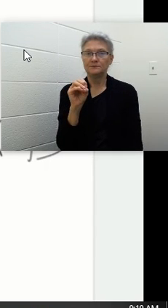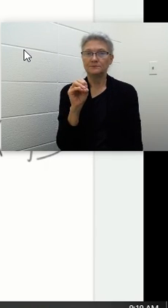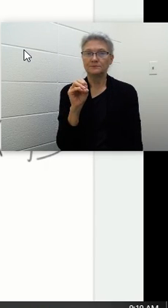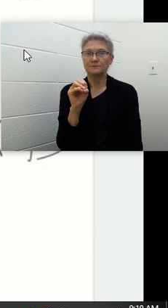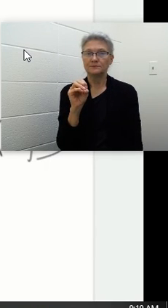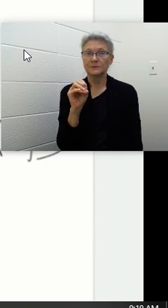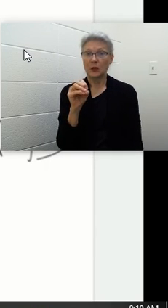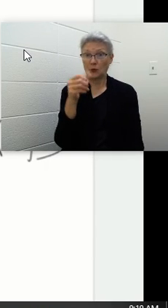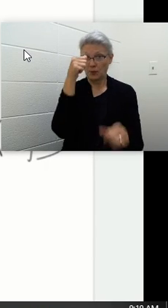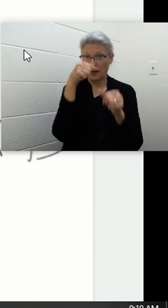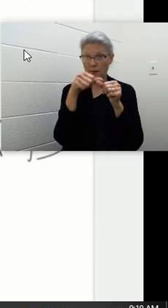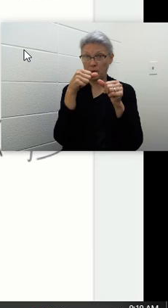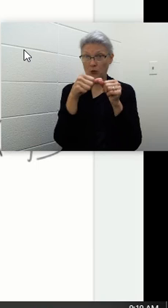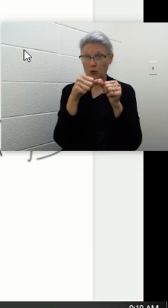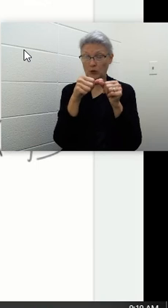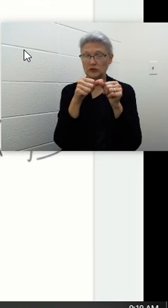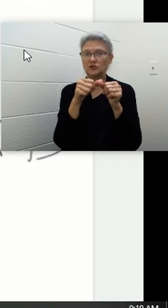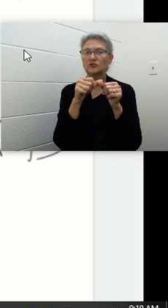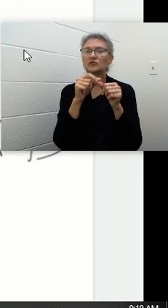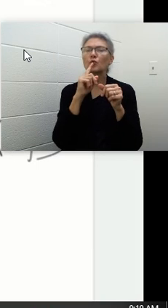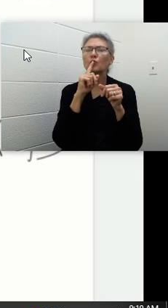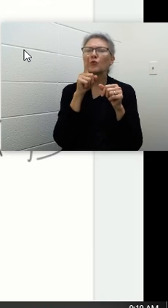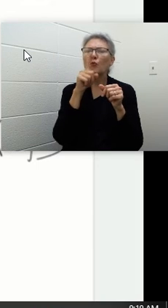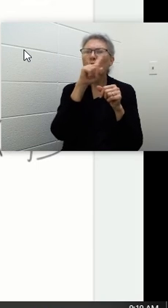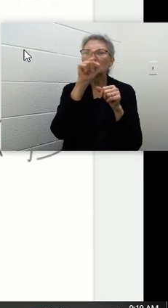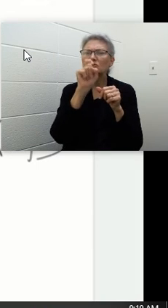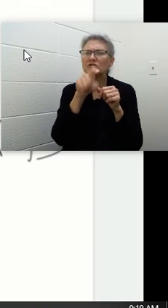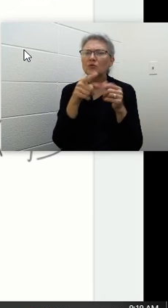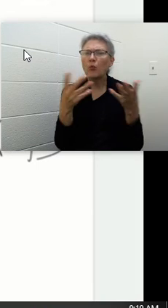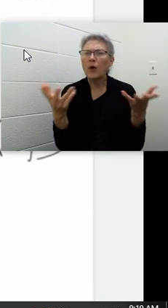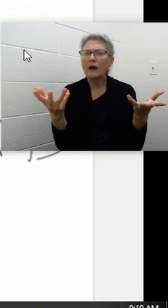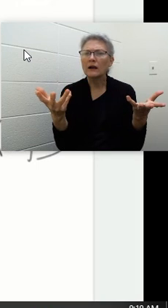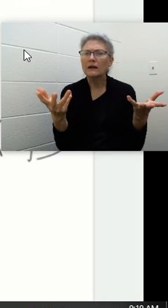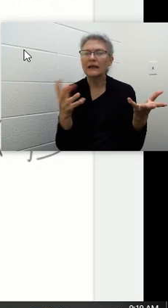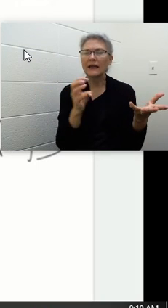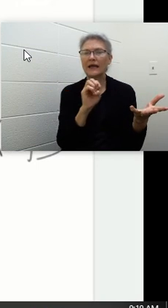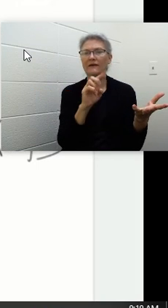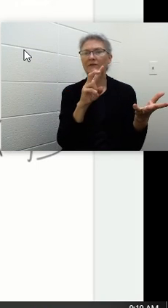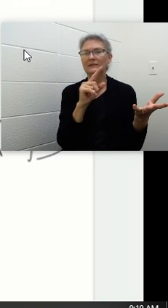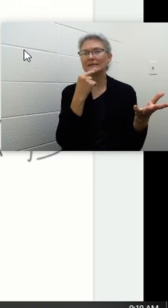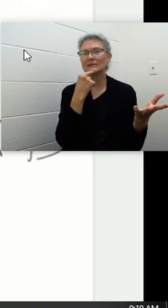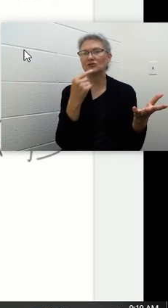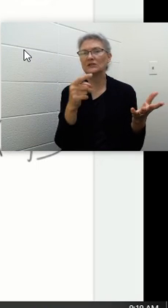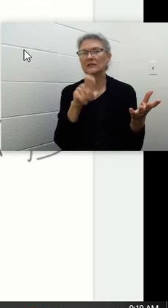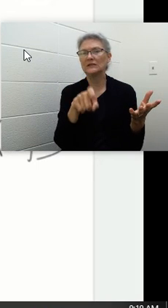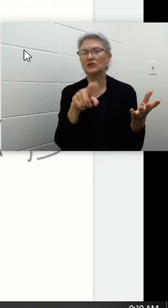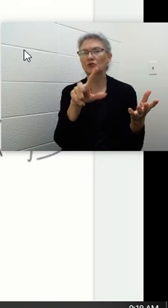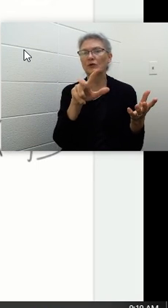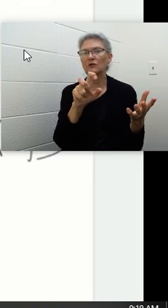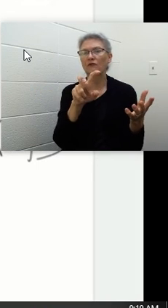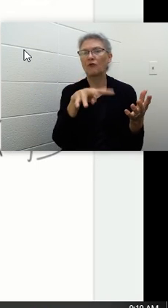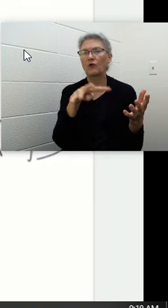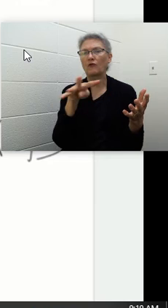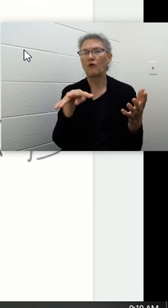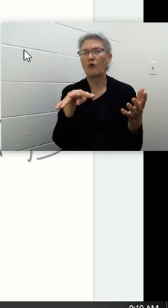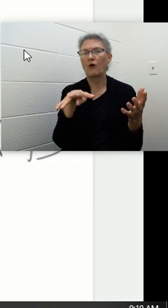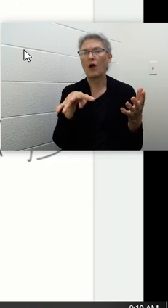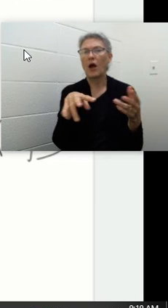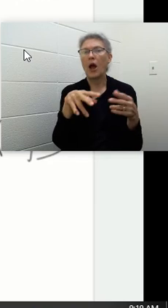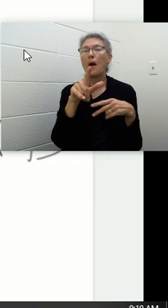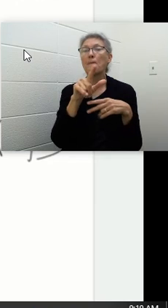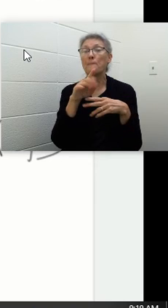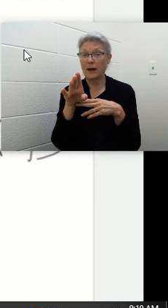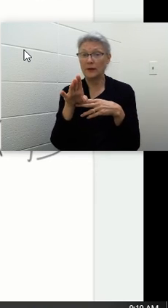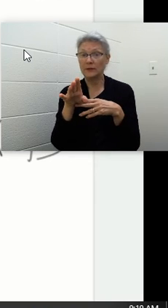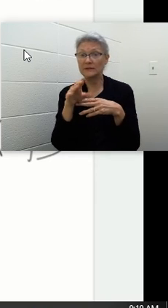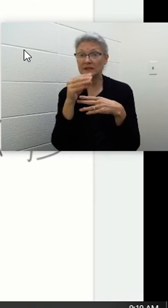And don't forget, what is the actual question even asking us? Eva says that she needs 344 pounds of feed.